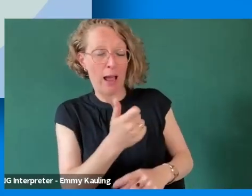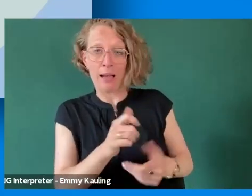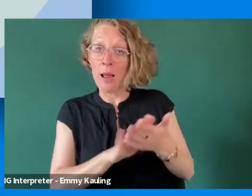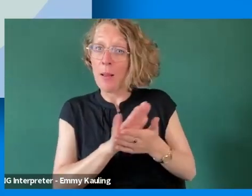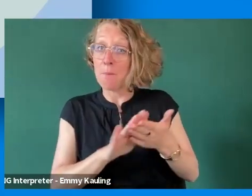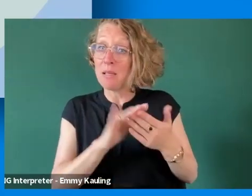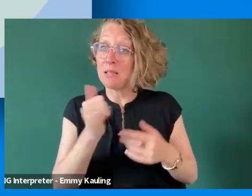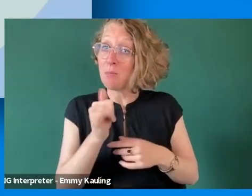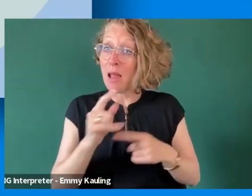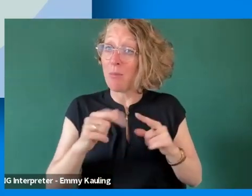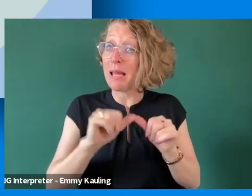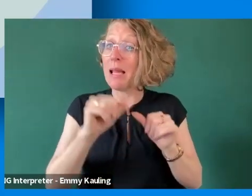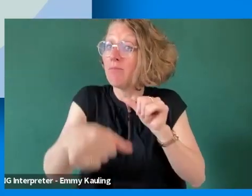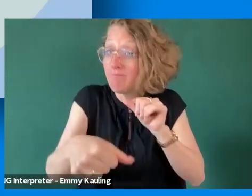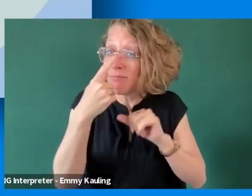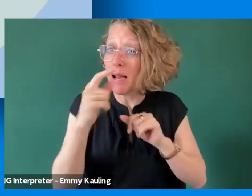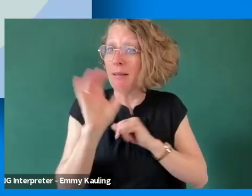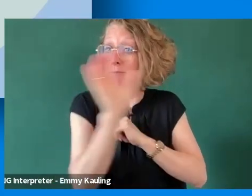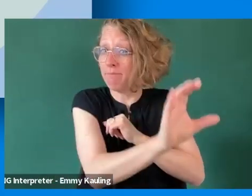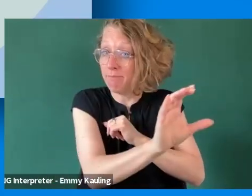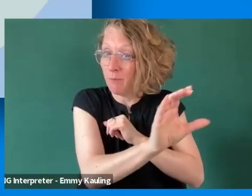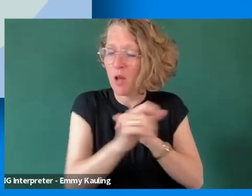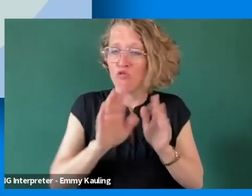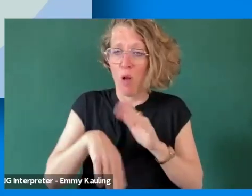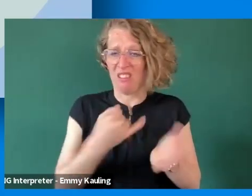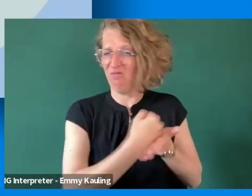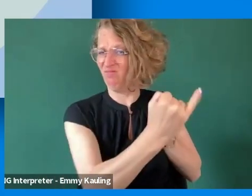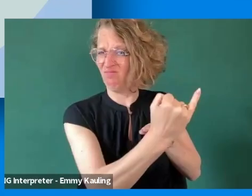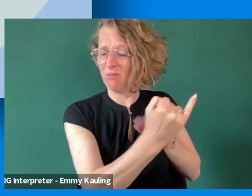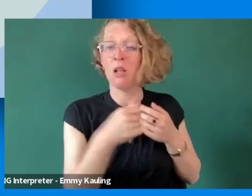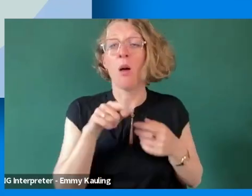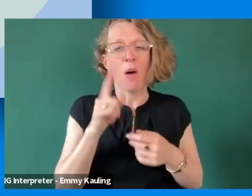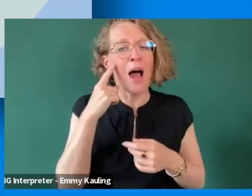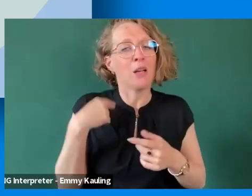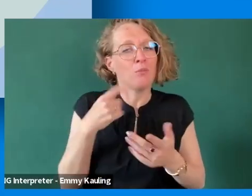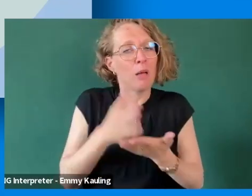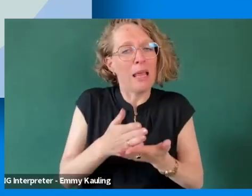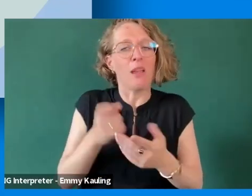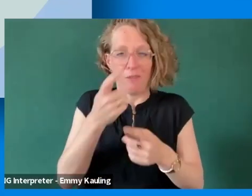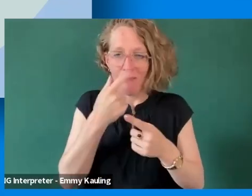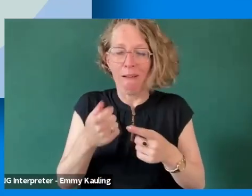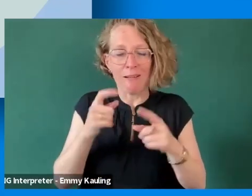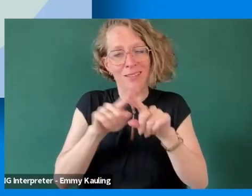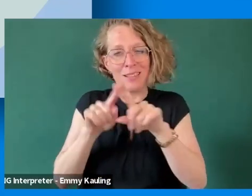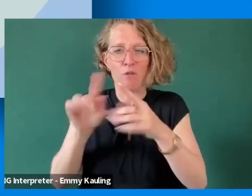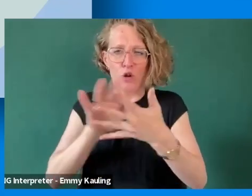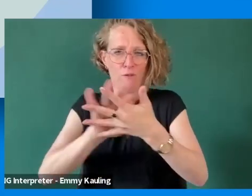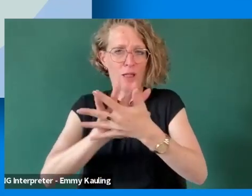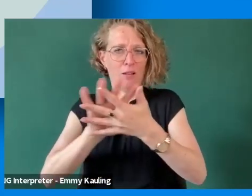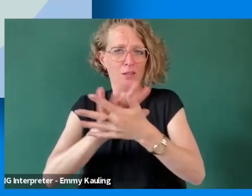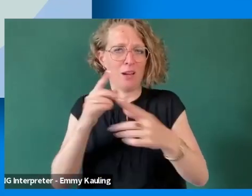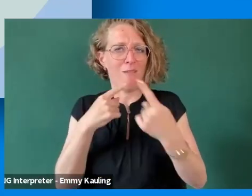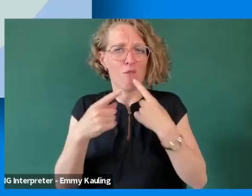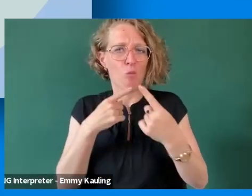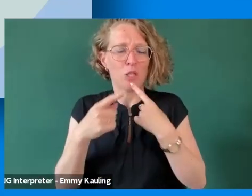that about the EDI characteristics of the individual applicants, but I do believe there are ways in which you could filter that information to the